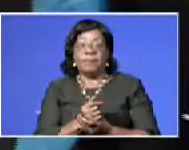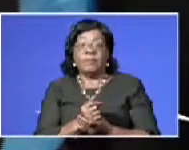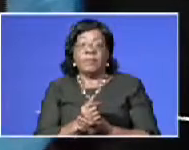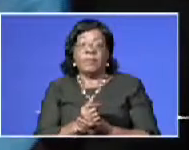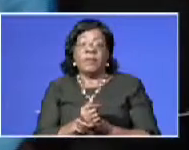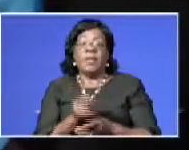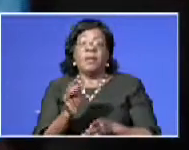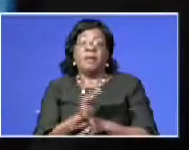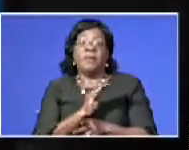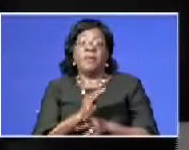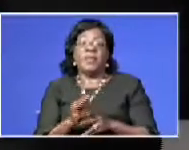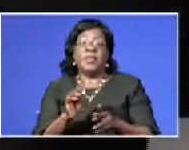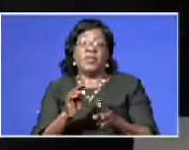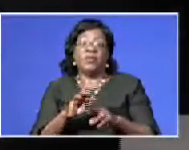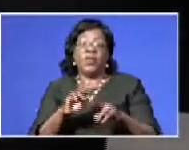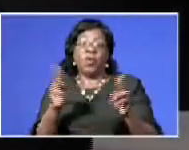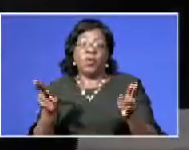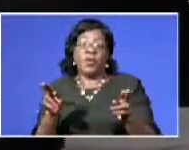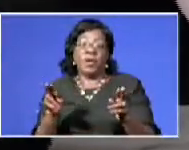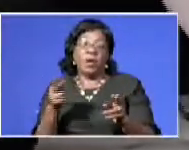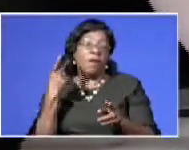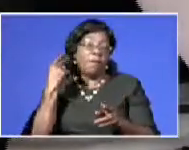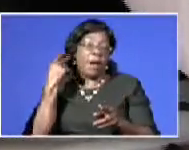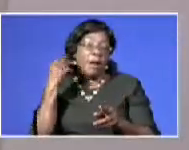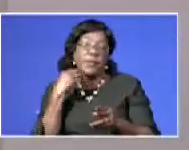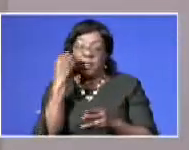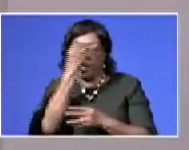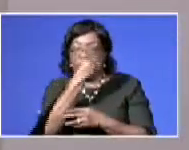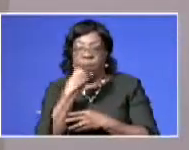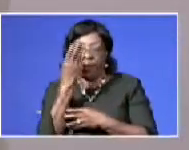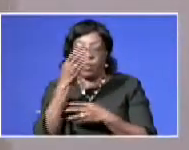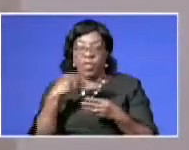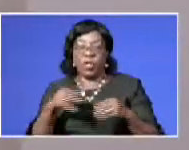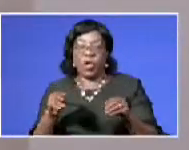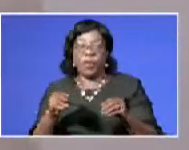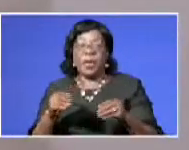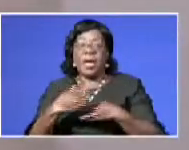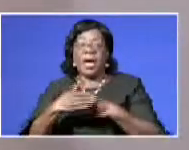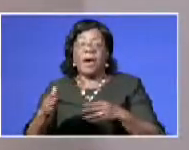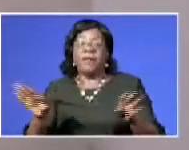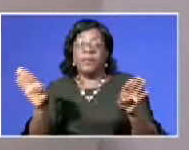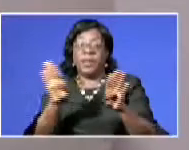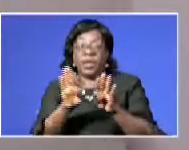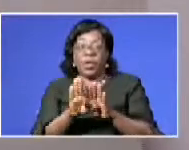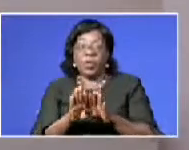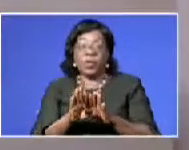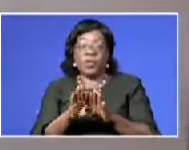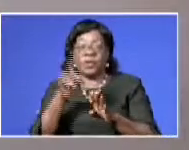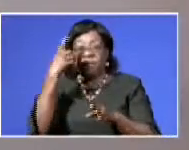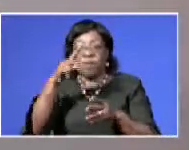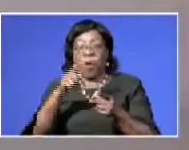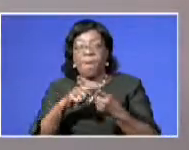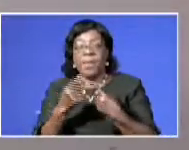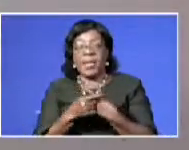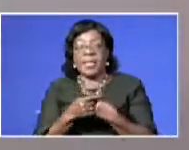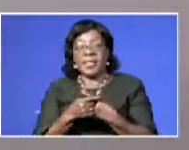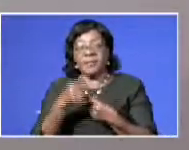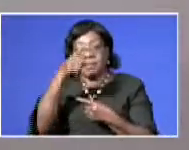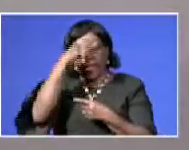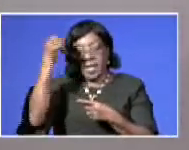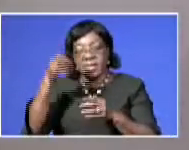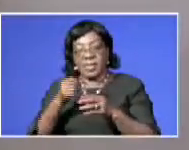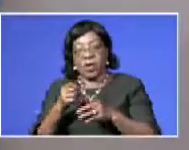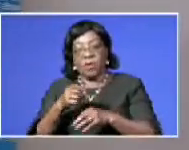business reopening for dozens of barber and beauty salons in the country after being closed for months due to the COVID-19 pandemic. Gents can get that